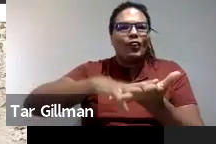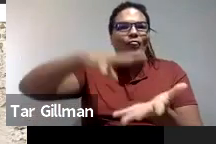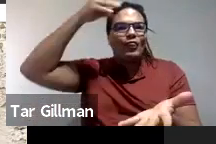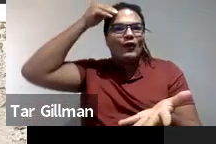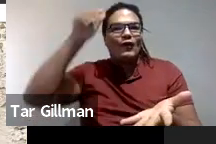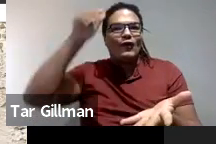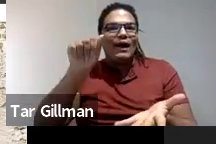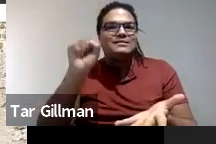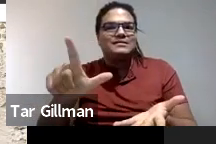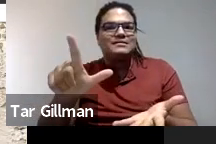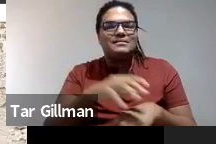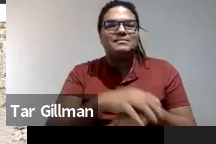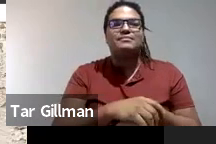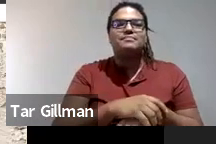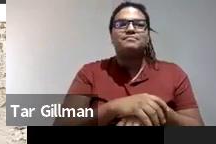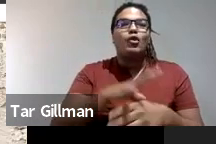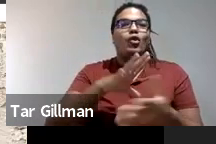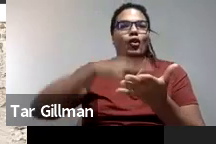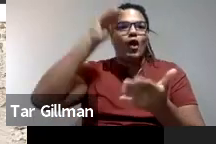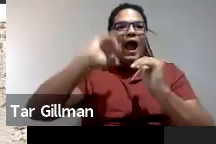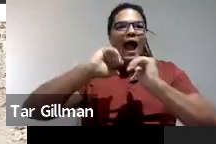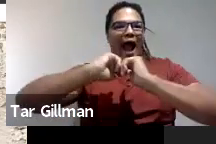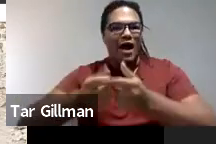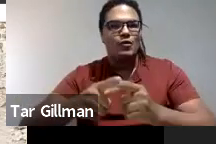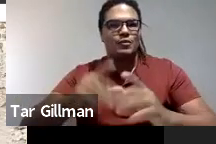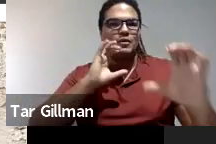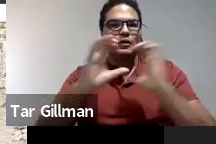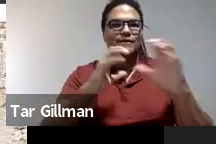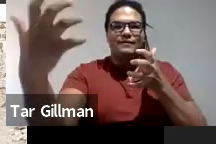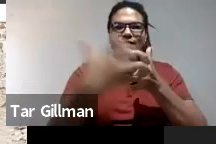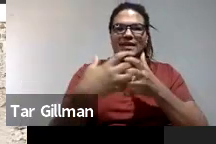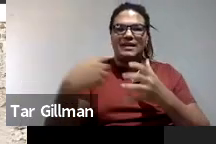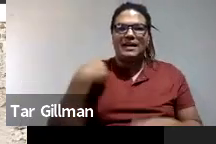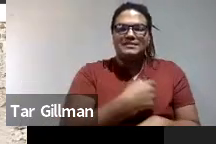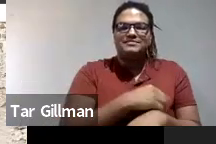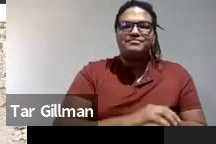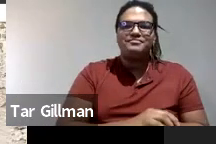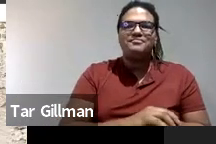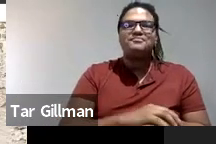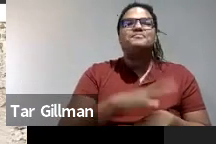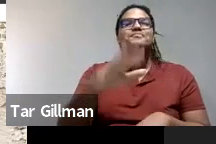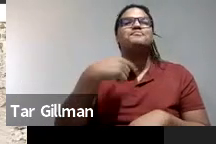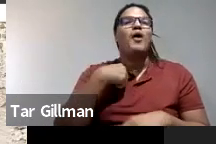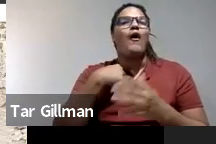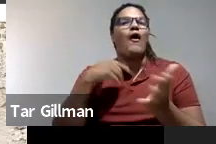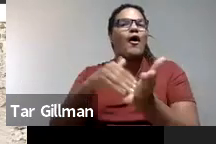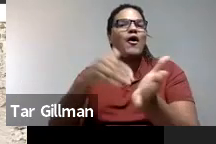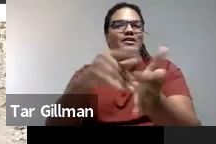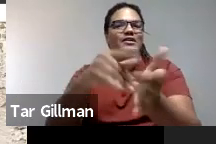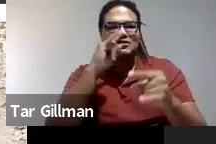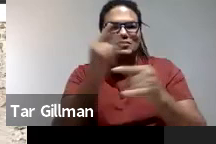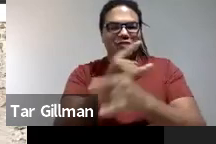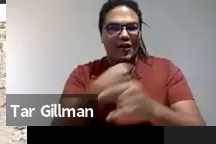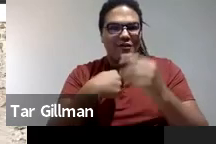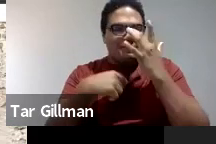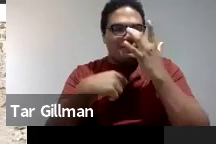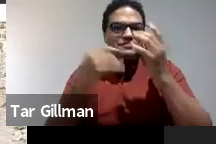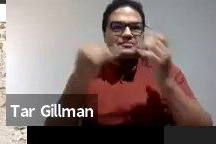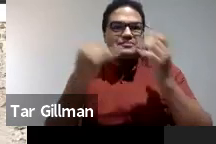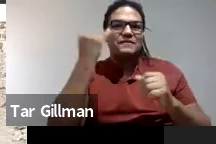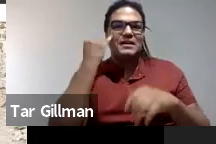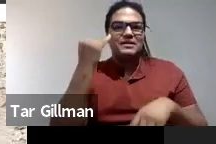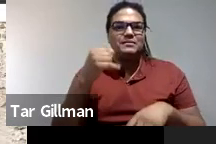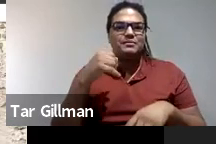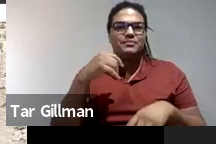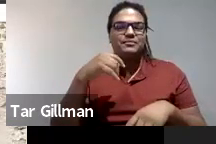we encourage hearing people to learn American Sign Language and how to communicate that fits our